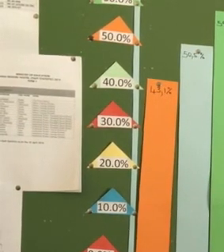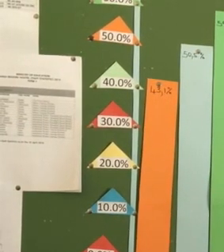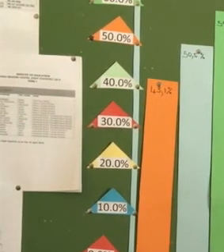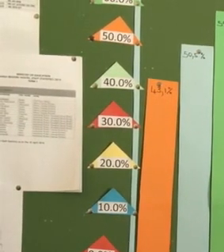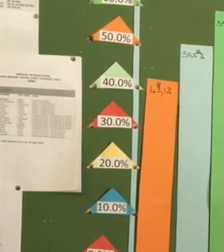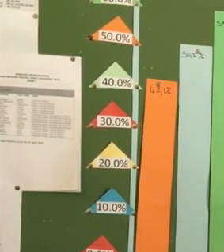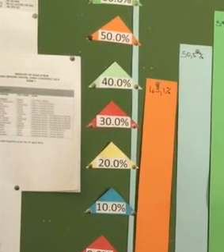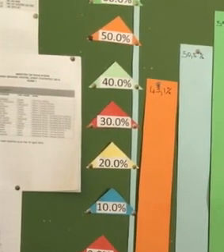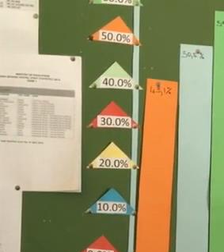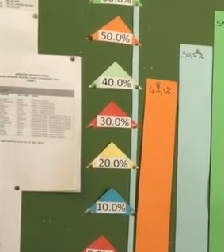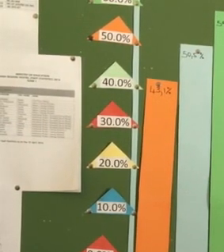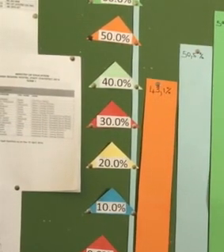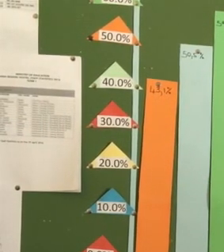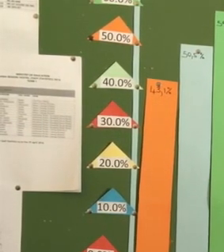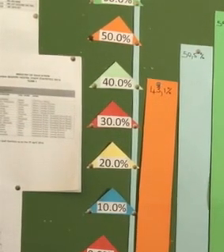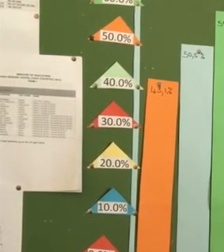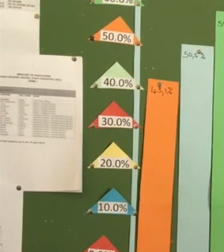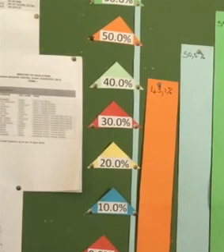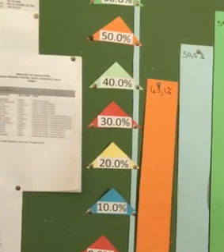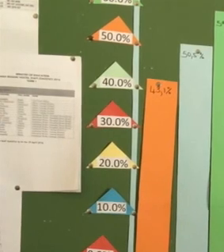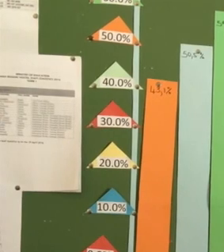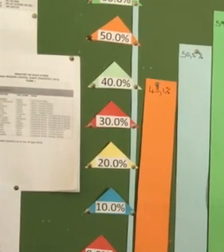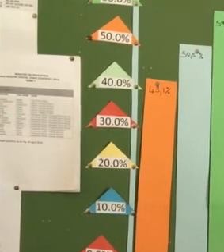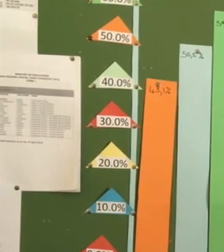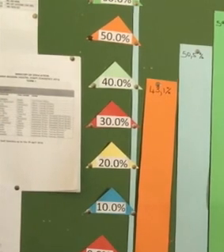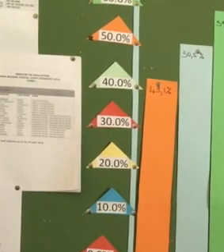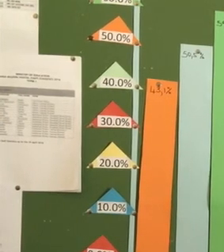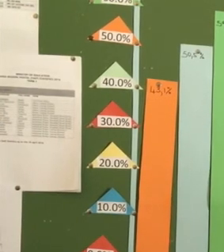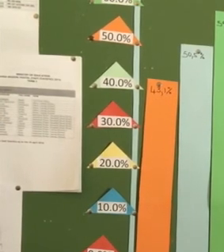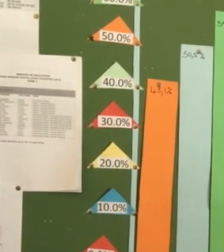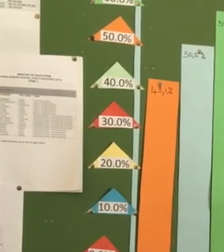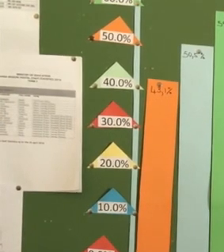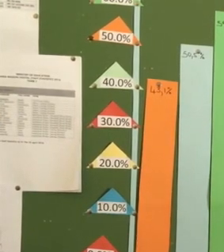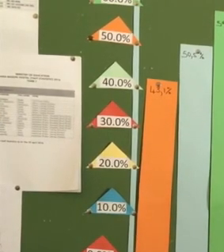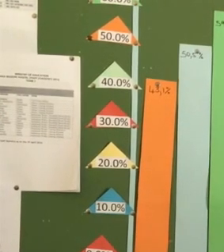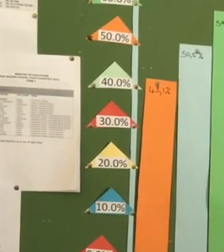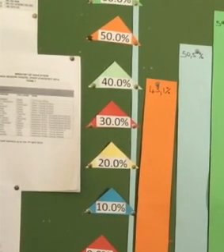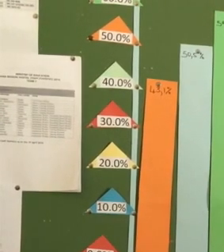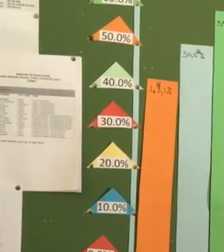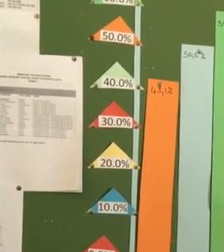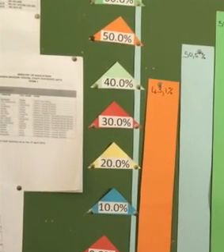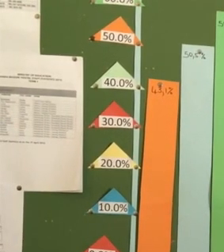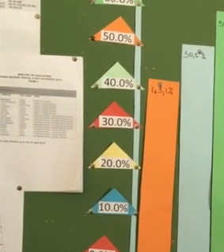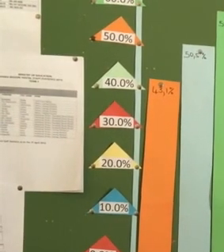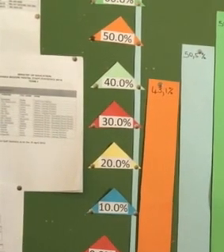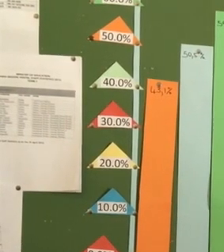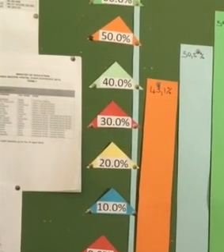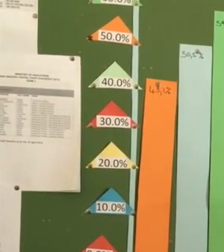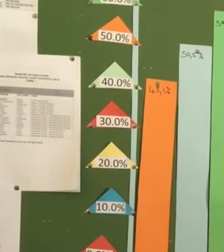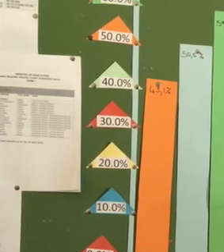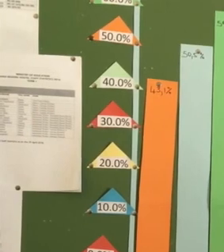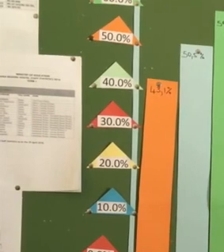parents are coming to pick the materials for the children, because the arrangement made is that